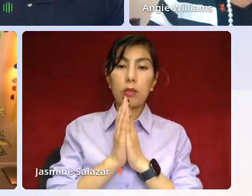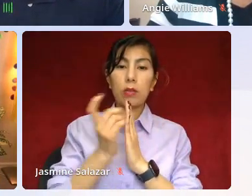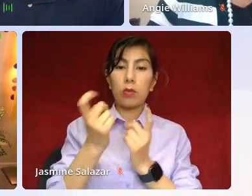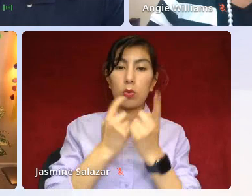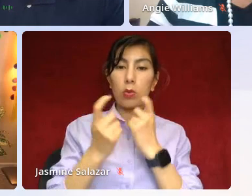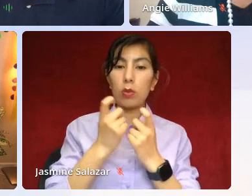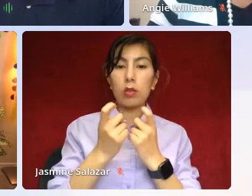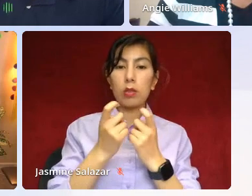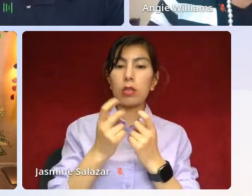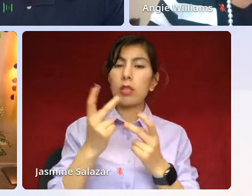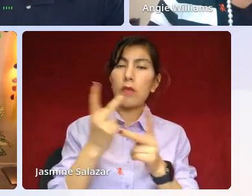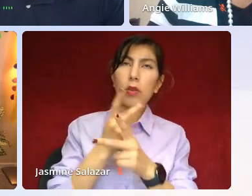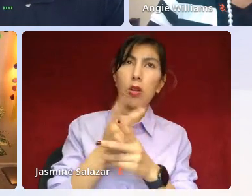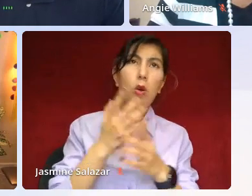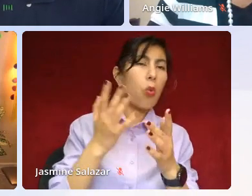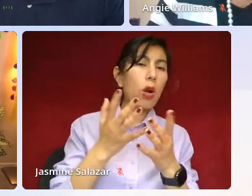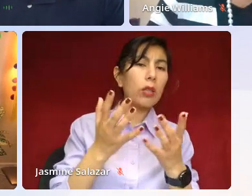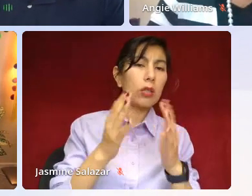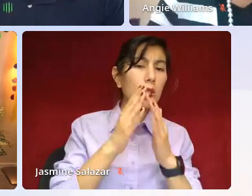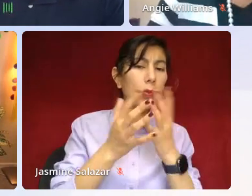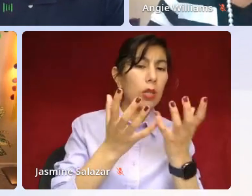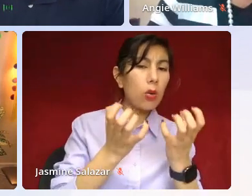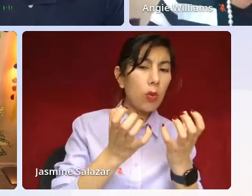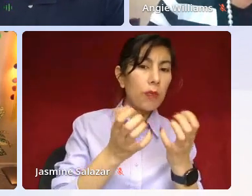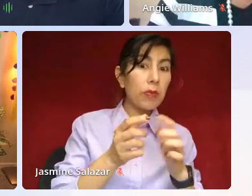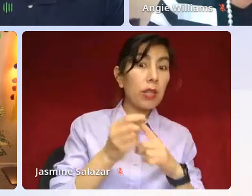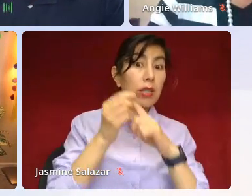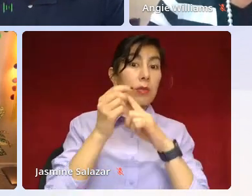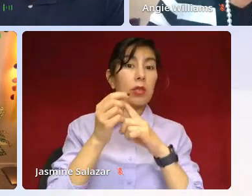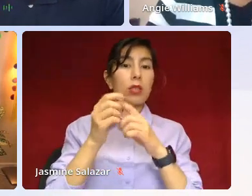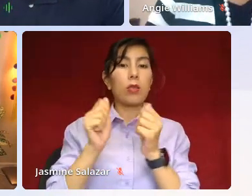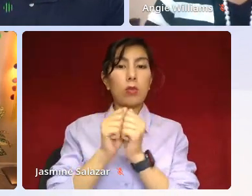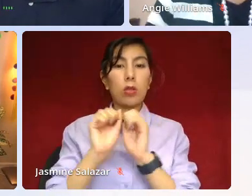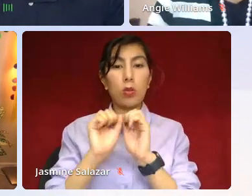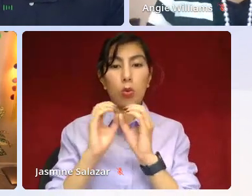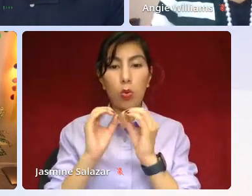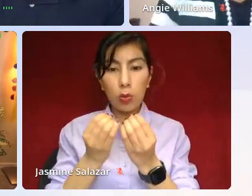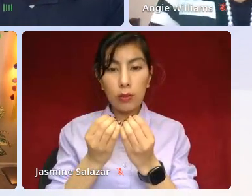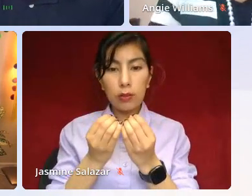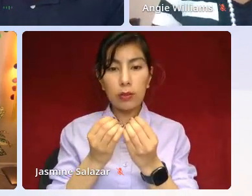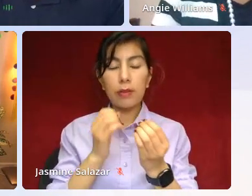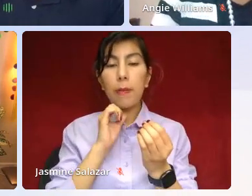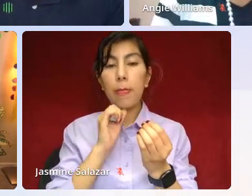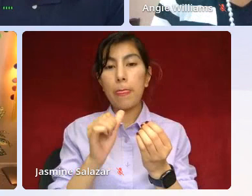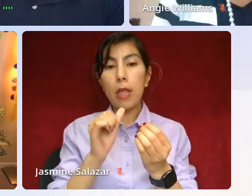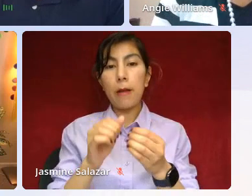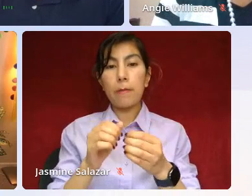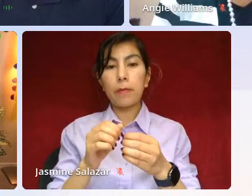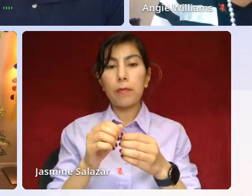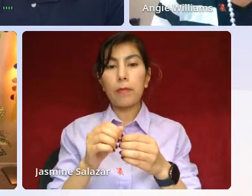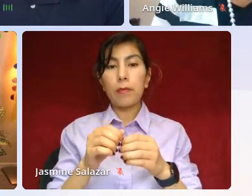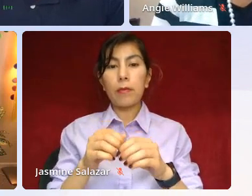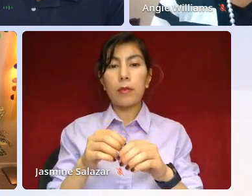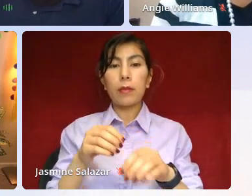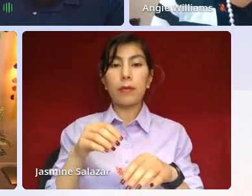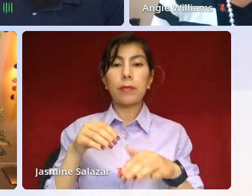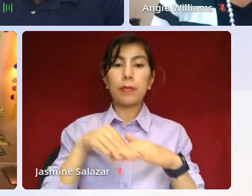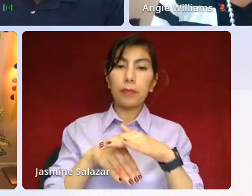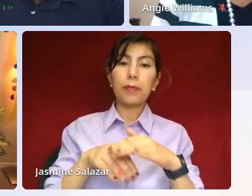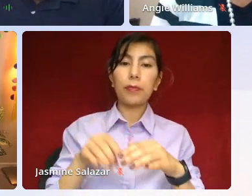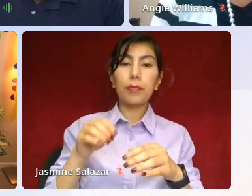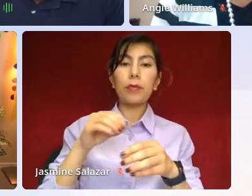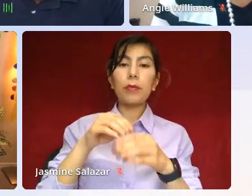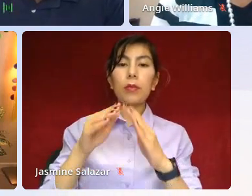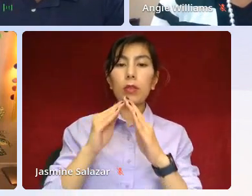figure out what does the community want, especially for organizations that are not based in those communities, and especially